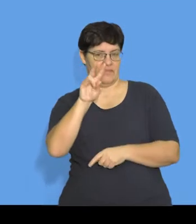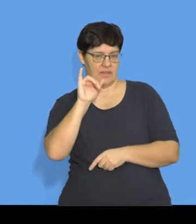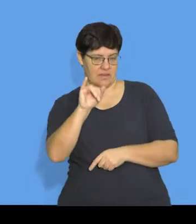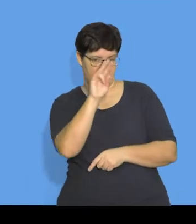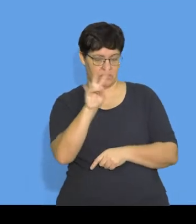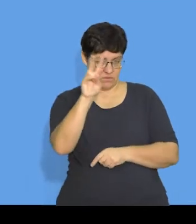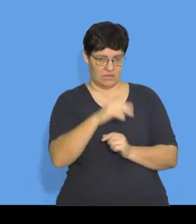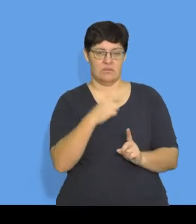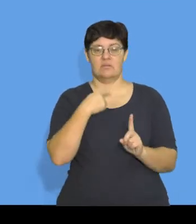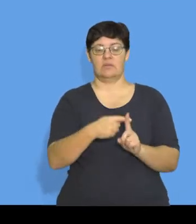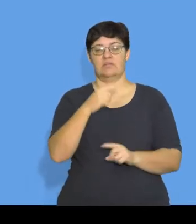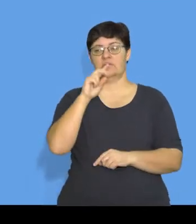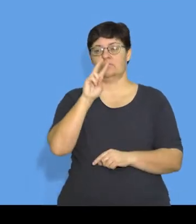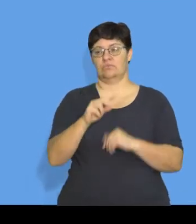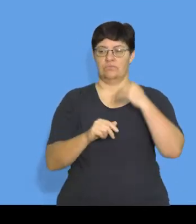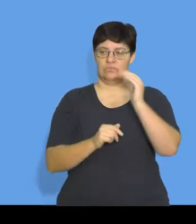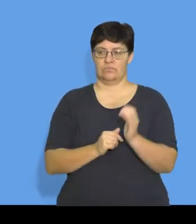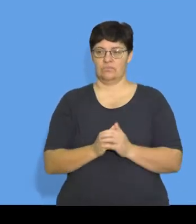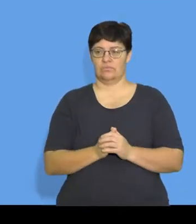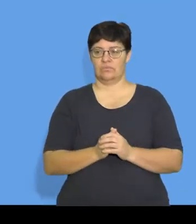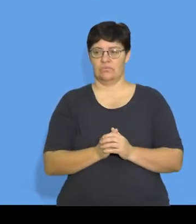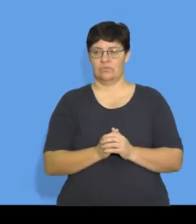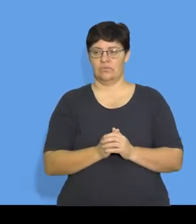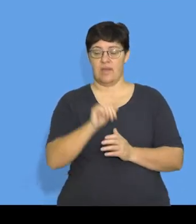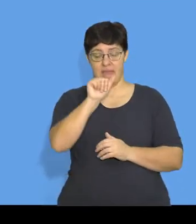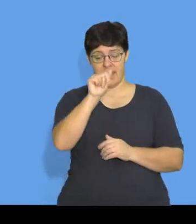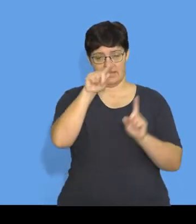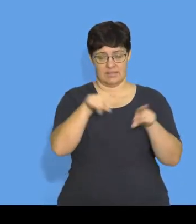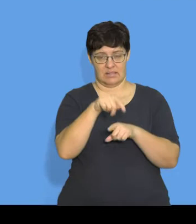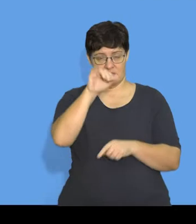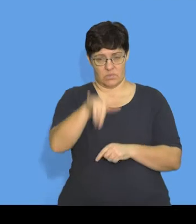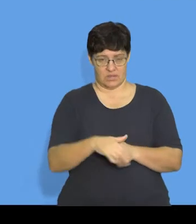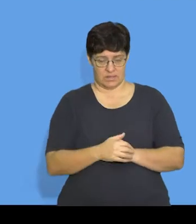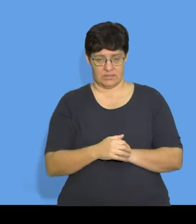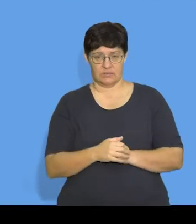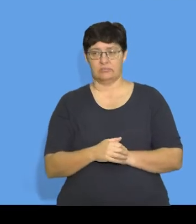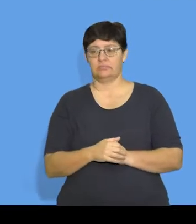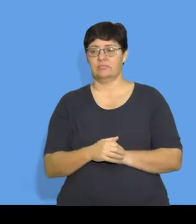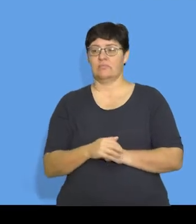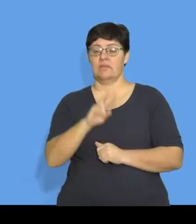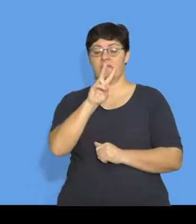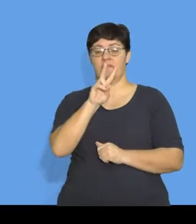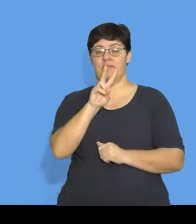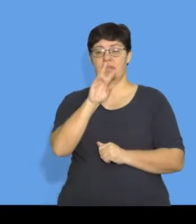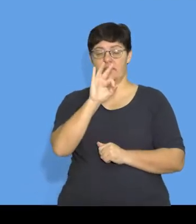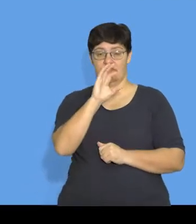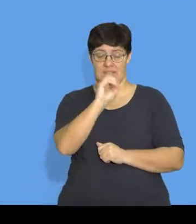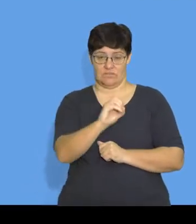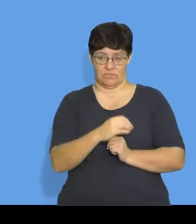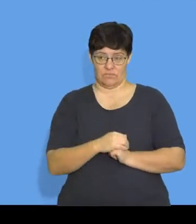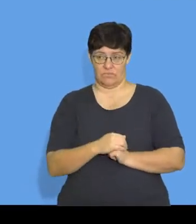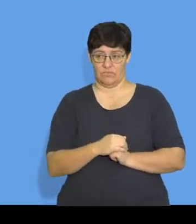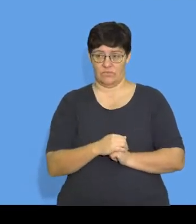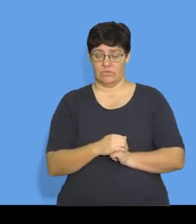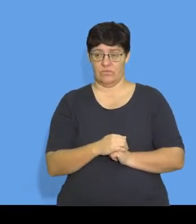squared plus 2a delta y. Vf is 0. Vi